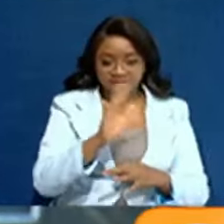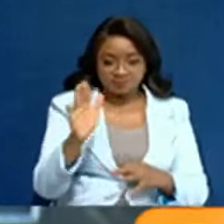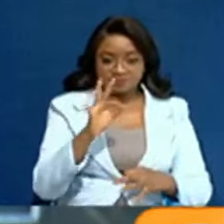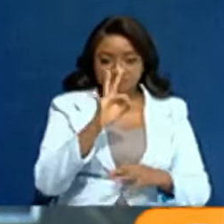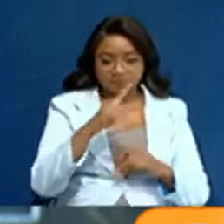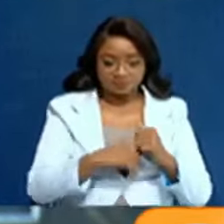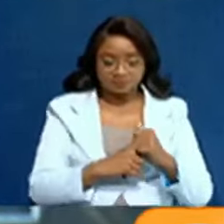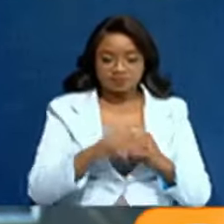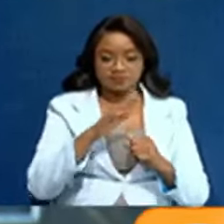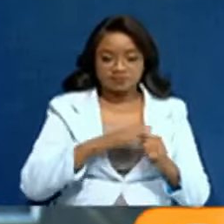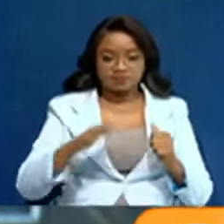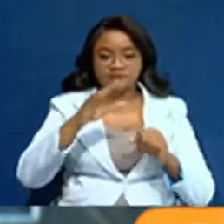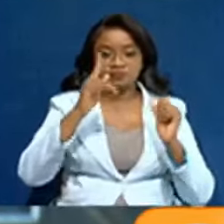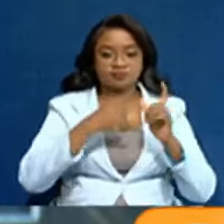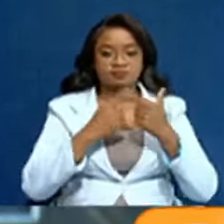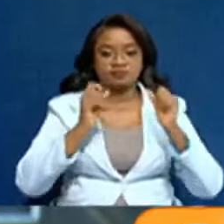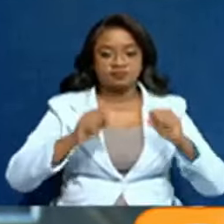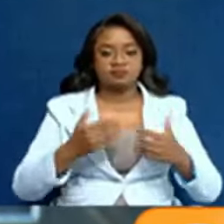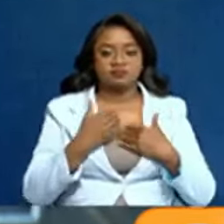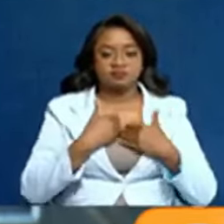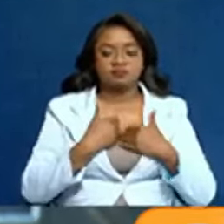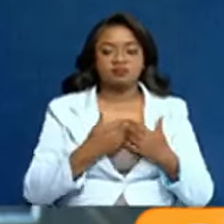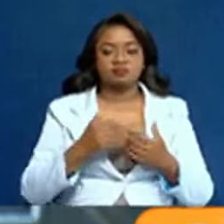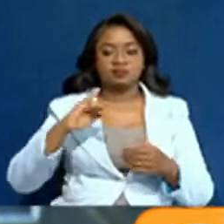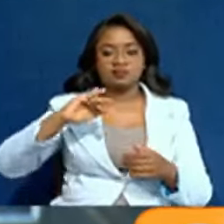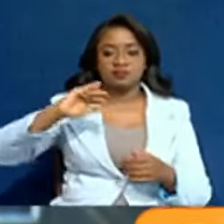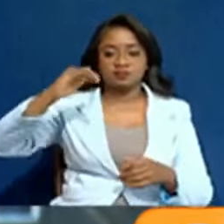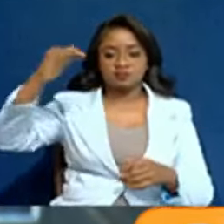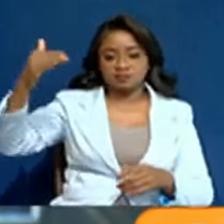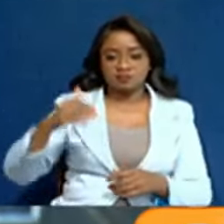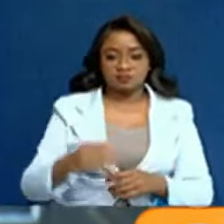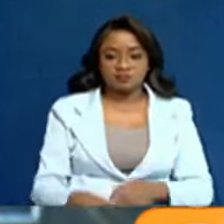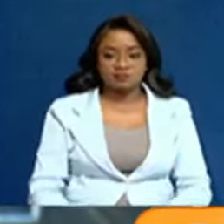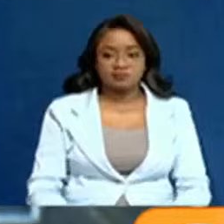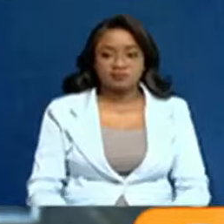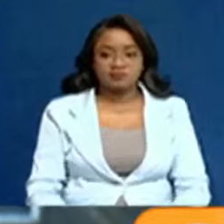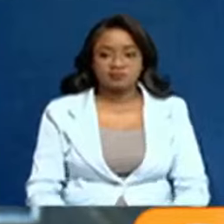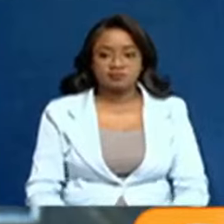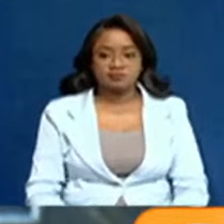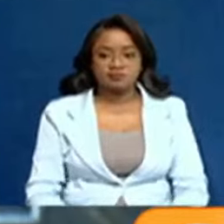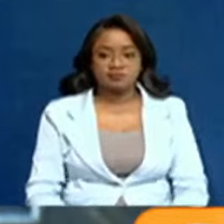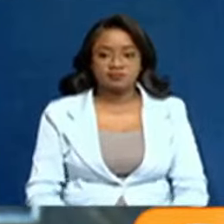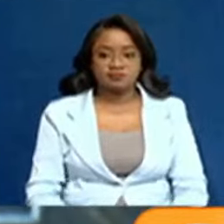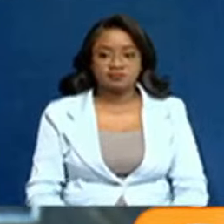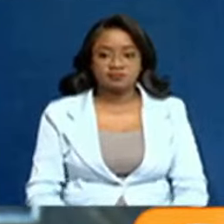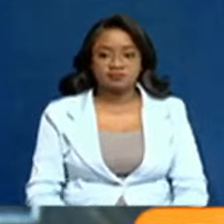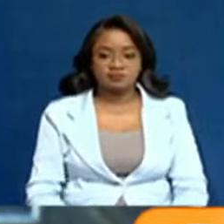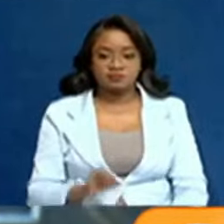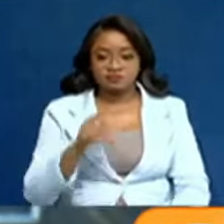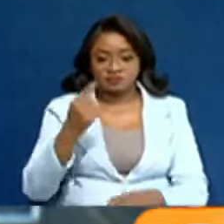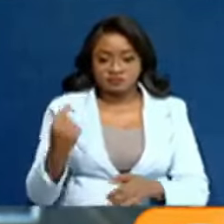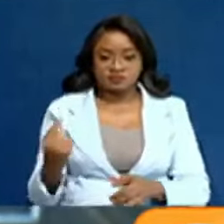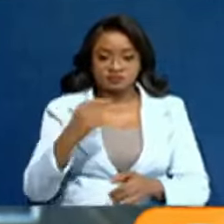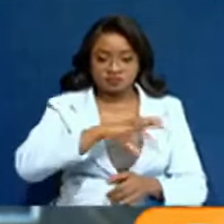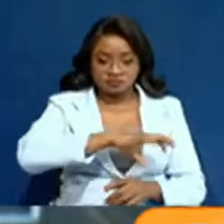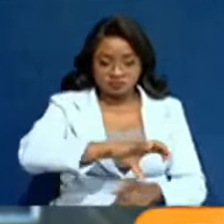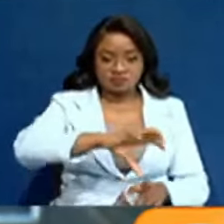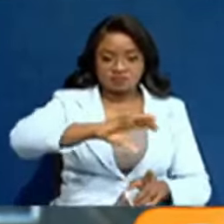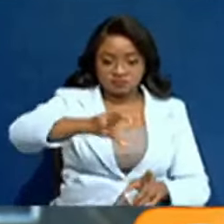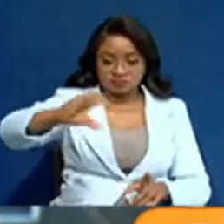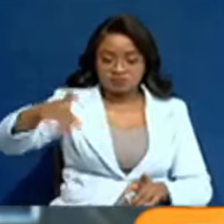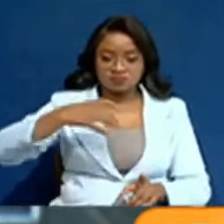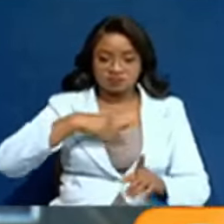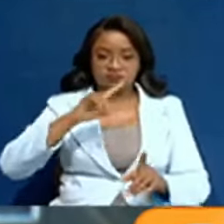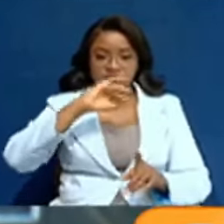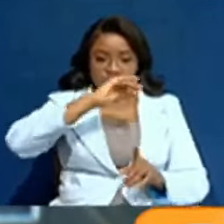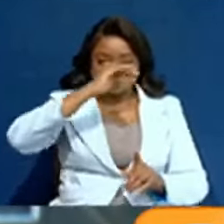capital city. Mm. So they've built a city for each state. Why can't we build a city for each county that we have in Kenya